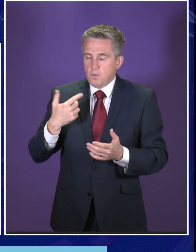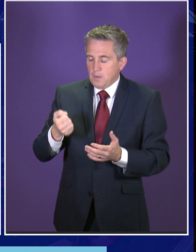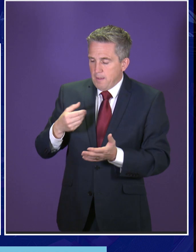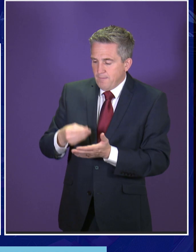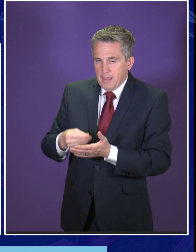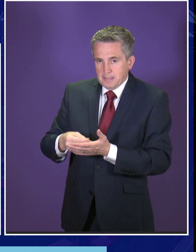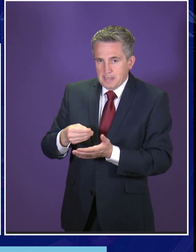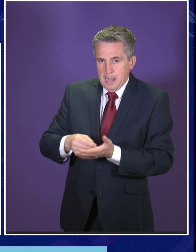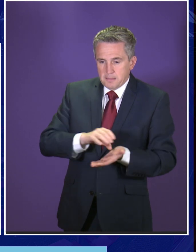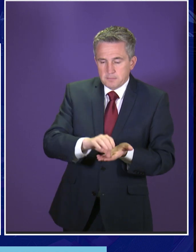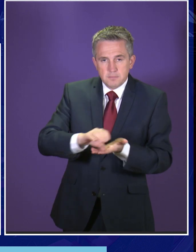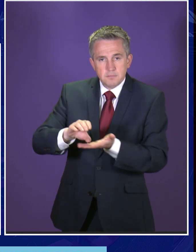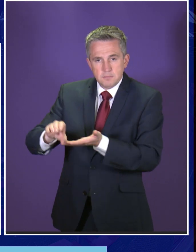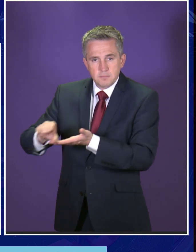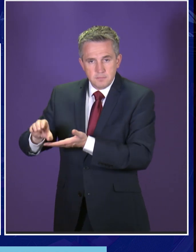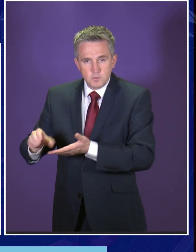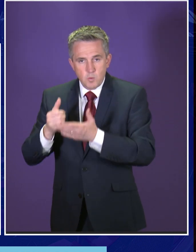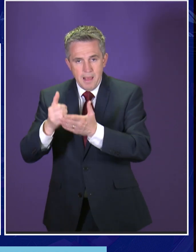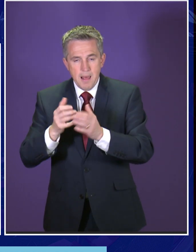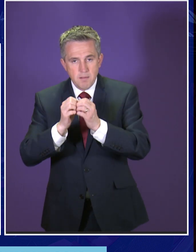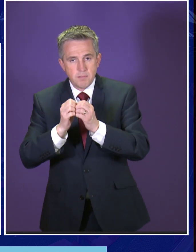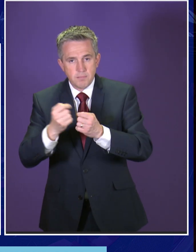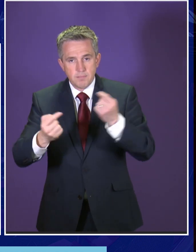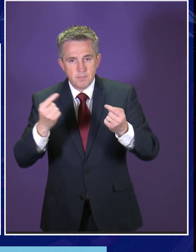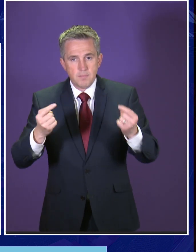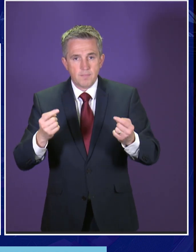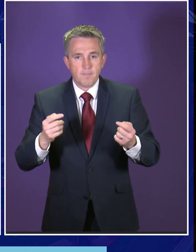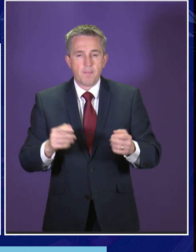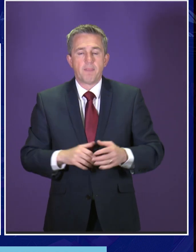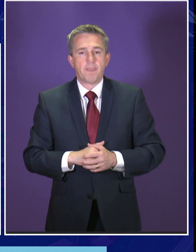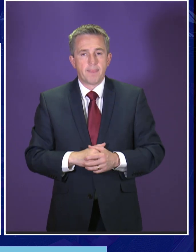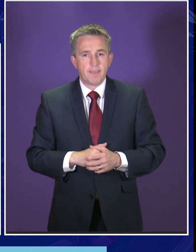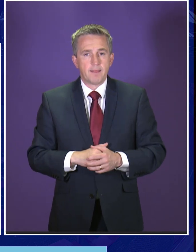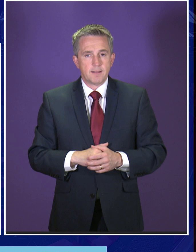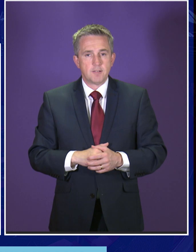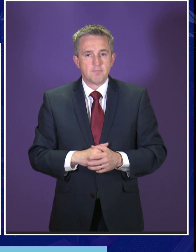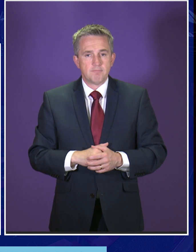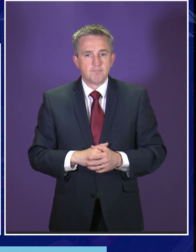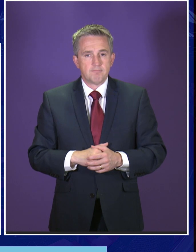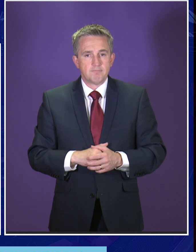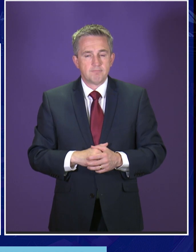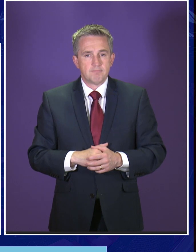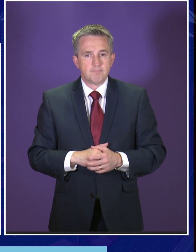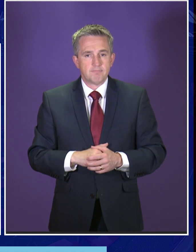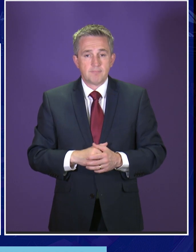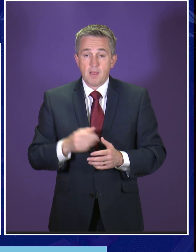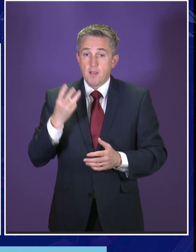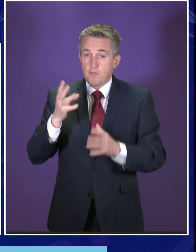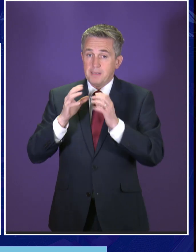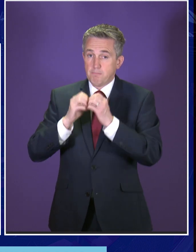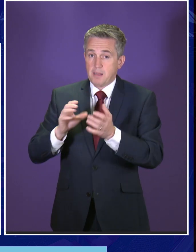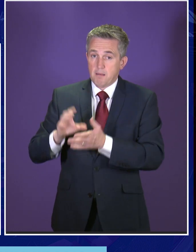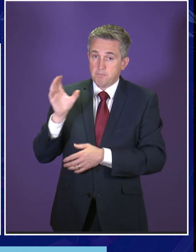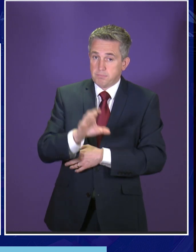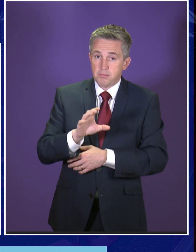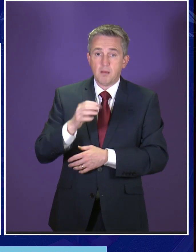to cultural practitioners. Some years back, 3 billion naira intervention fund was made available for the Nollywood